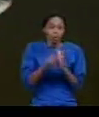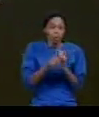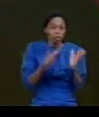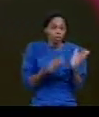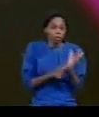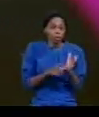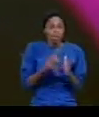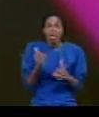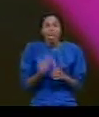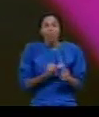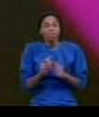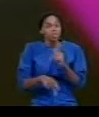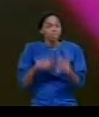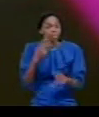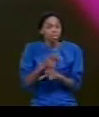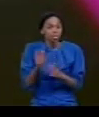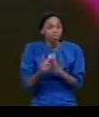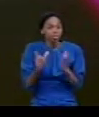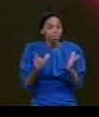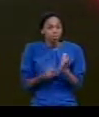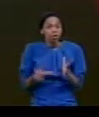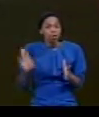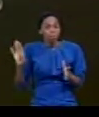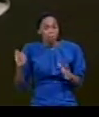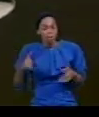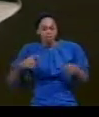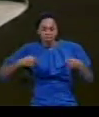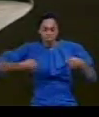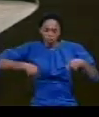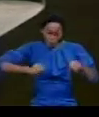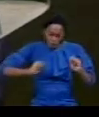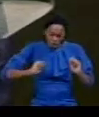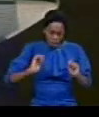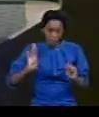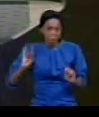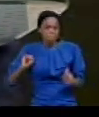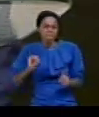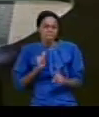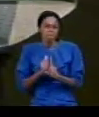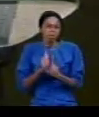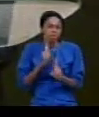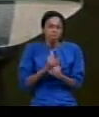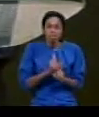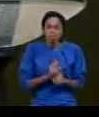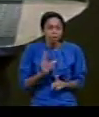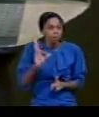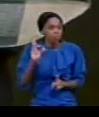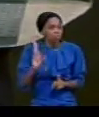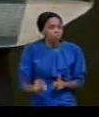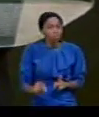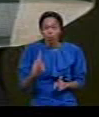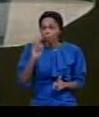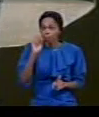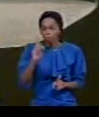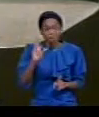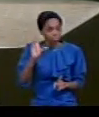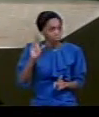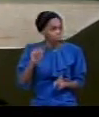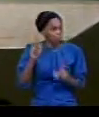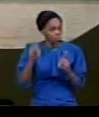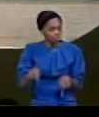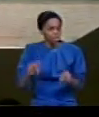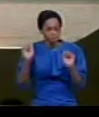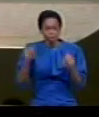every kind of law, by your trial, by yourself, no one can be justified. And there is